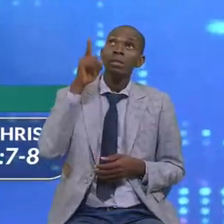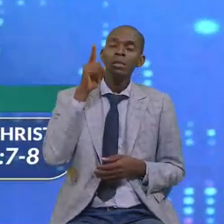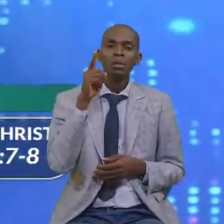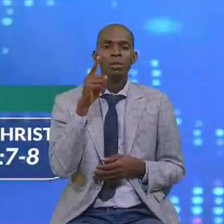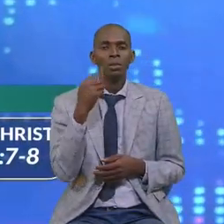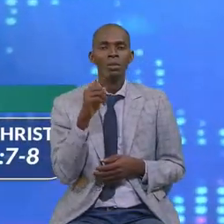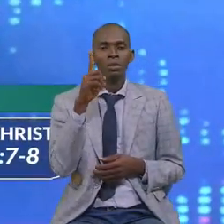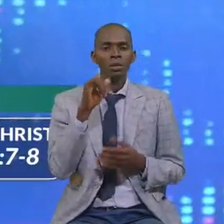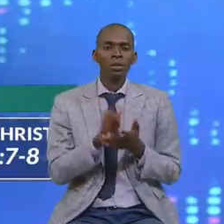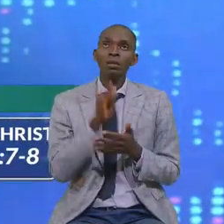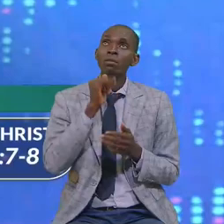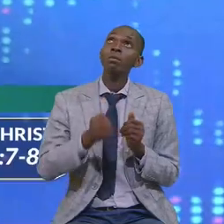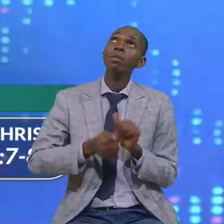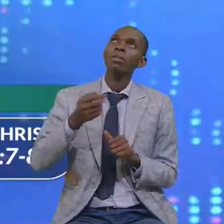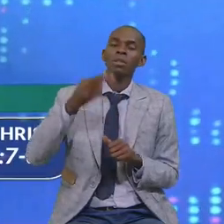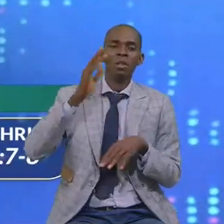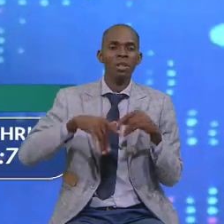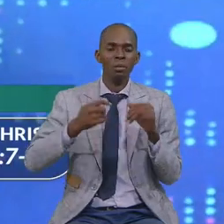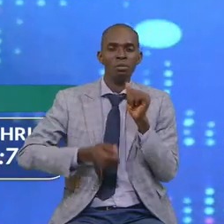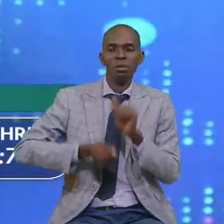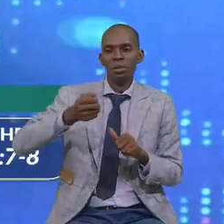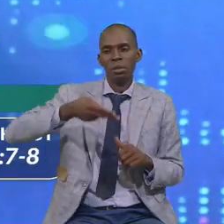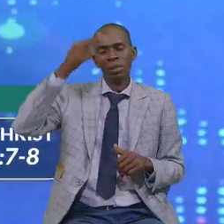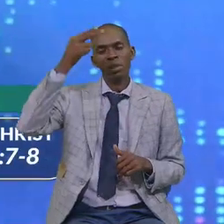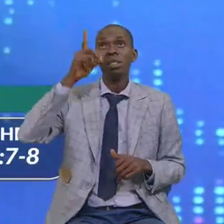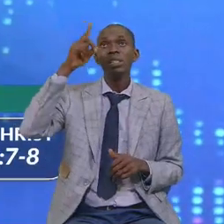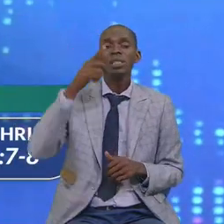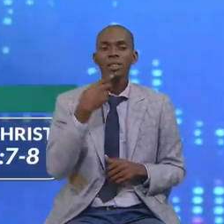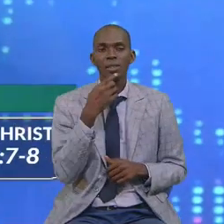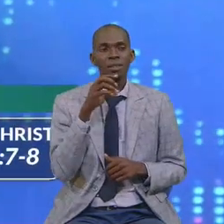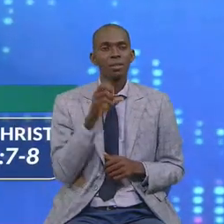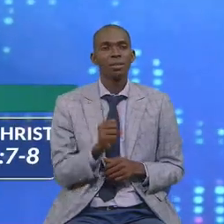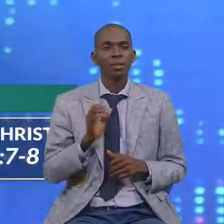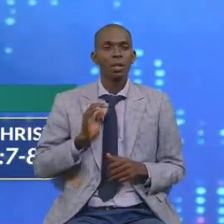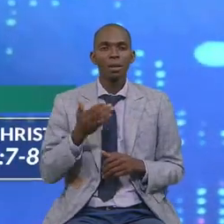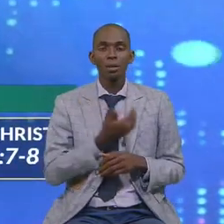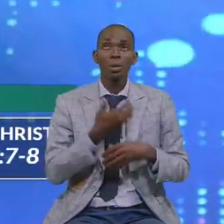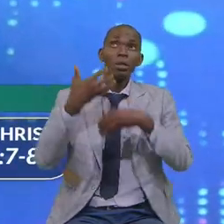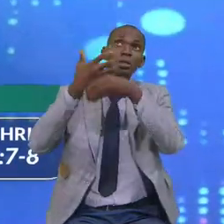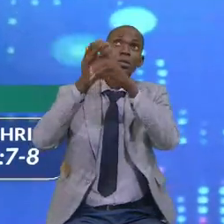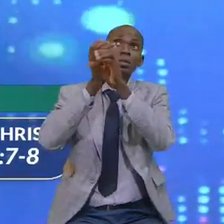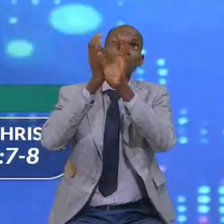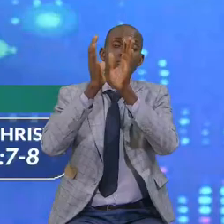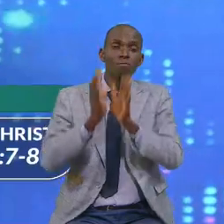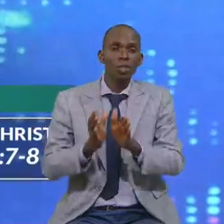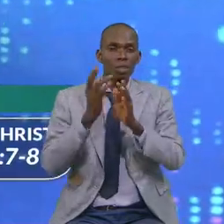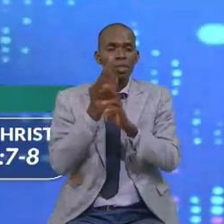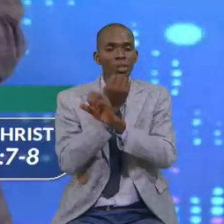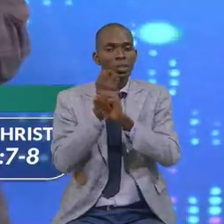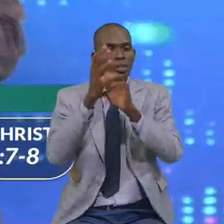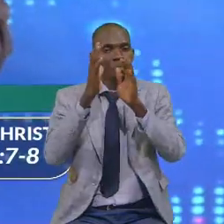is higher than the highest, he says, our creator, redeemer, he says,